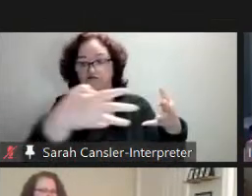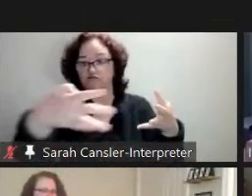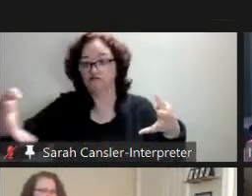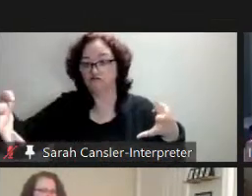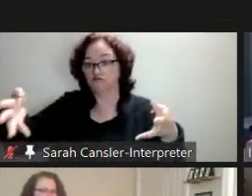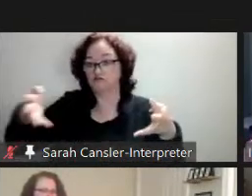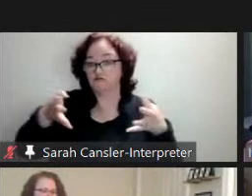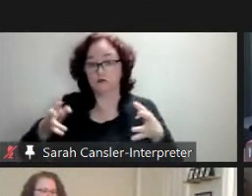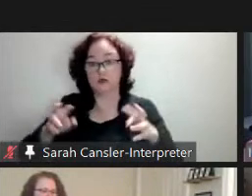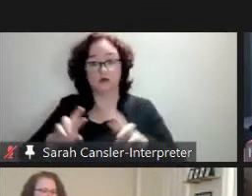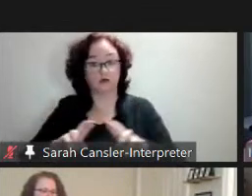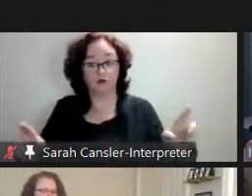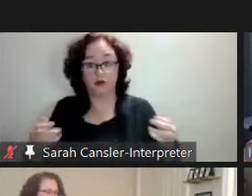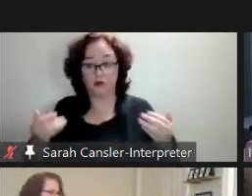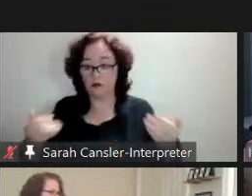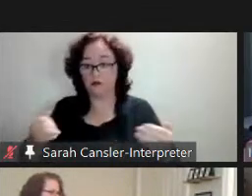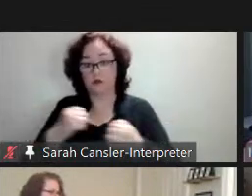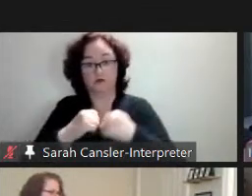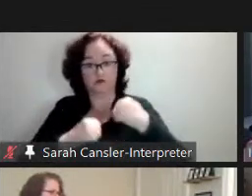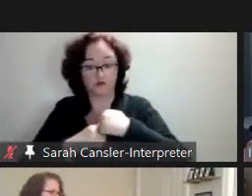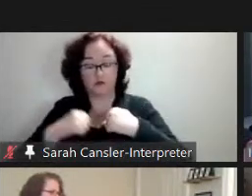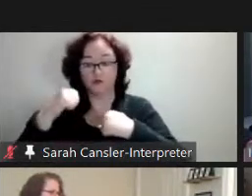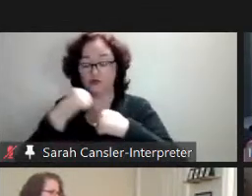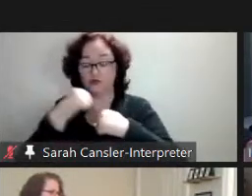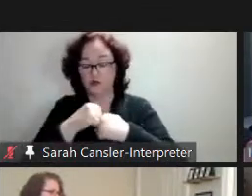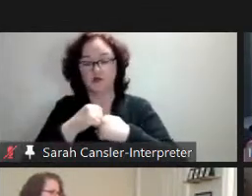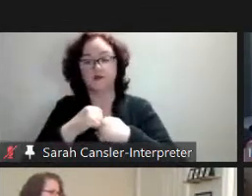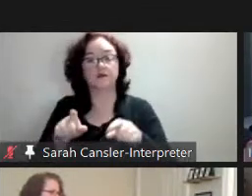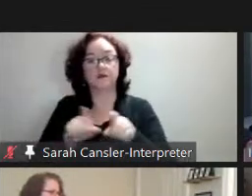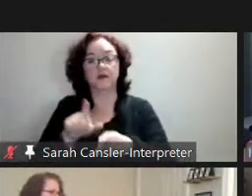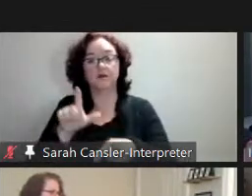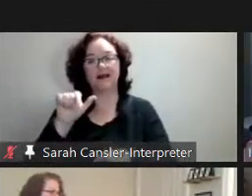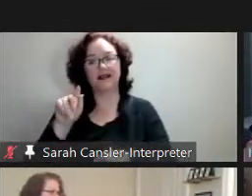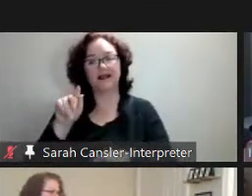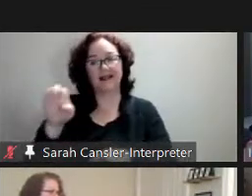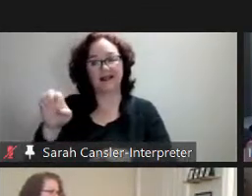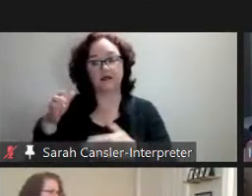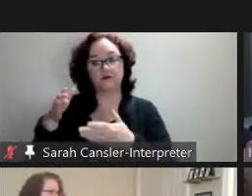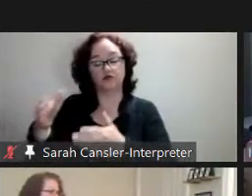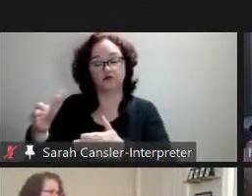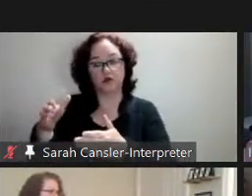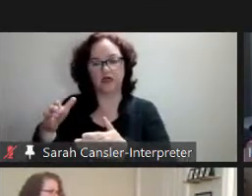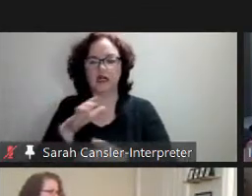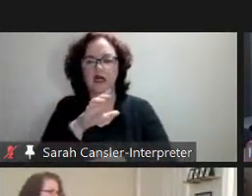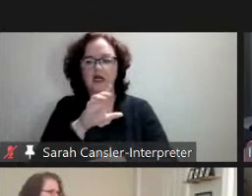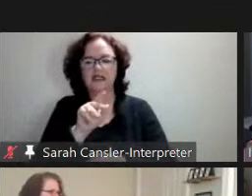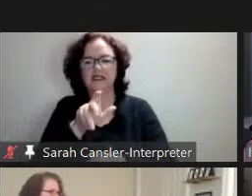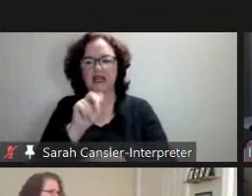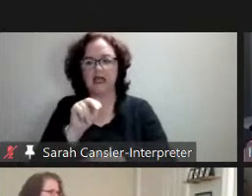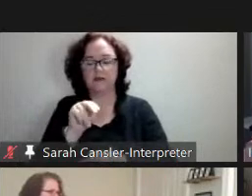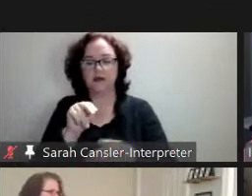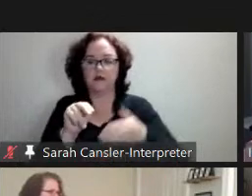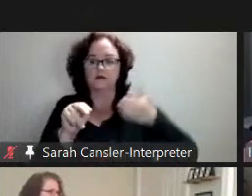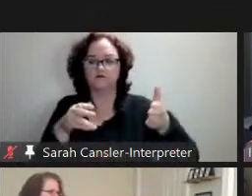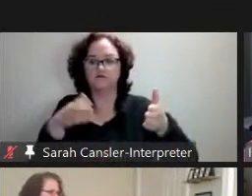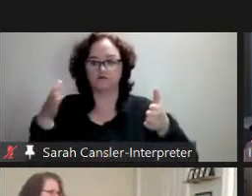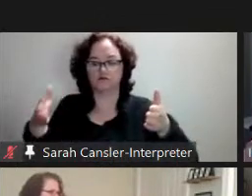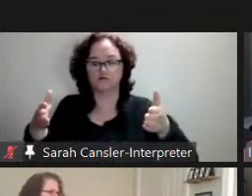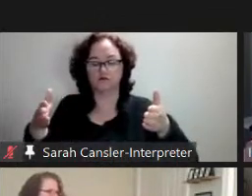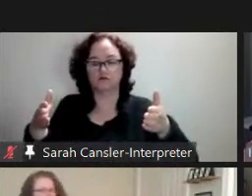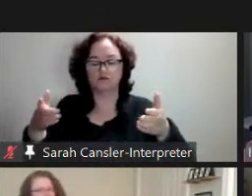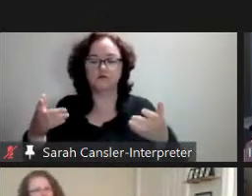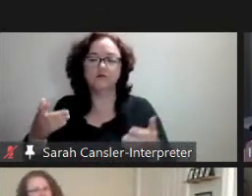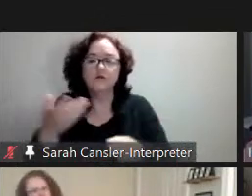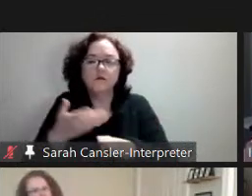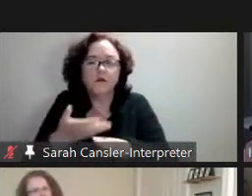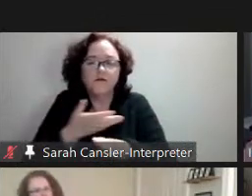construction, as is Lake Street on both sides of Damon, in preparation for some track work that needs to happen to support